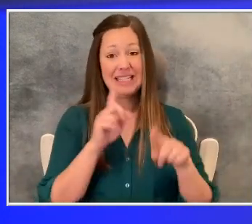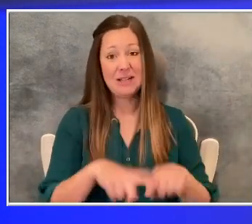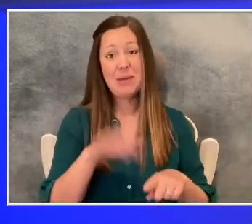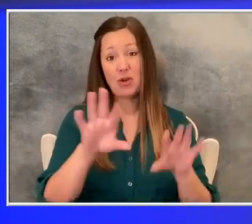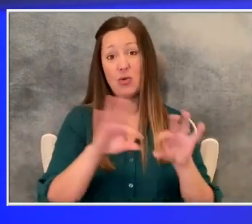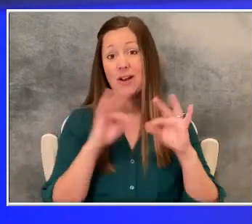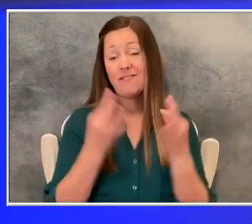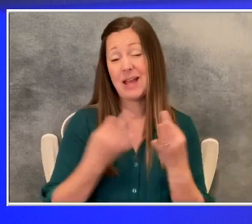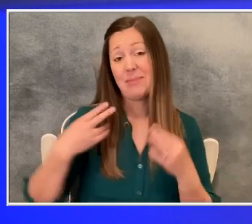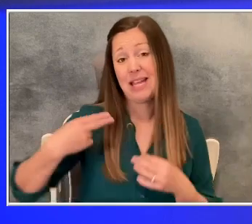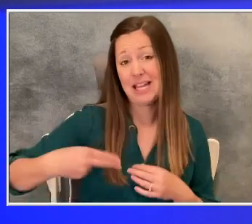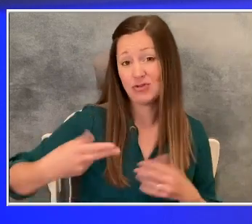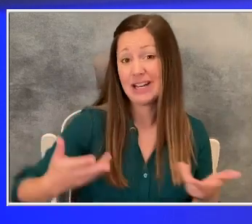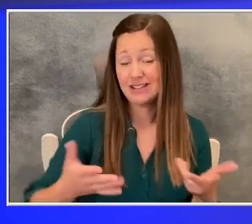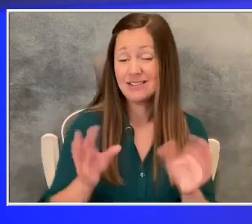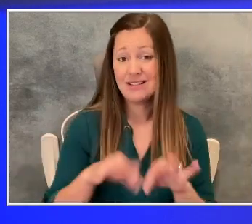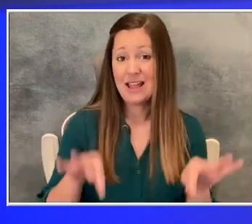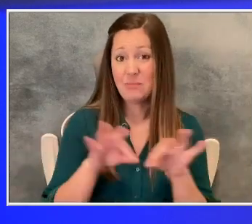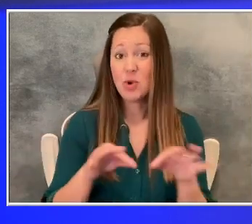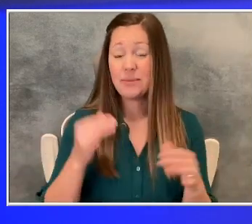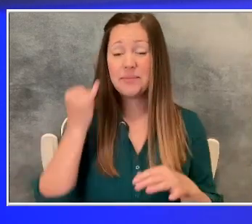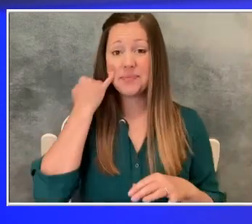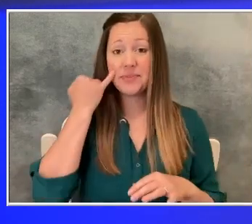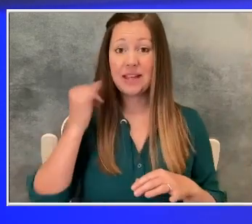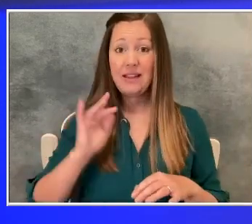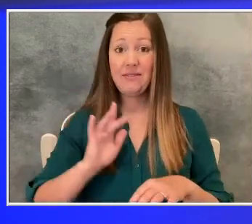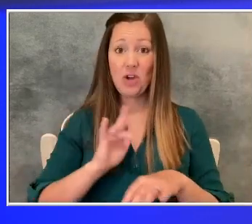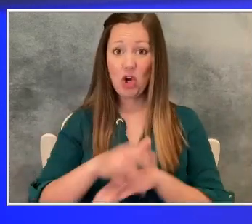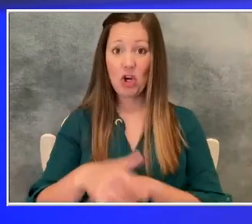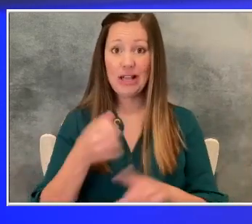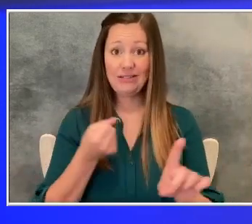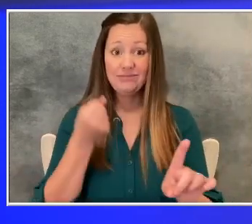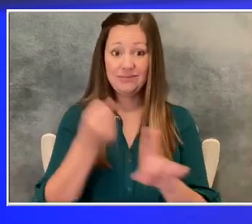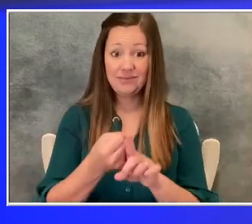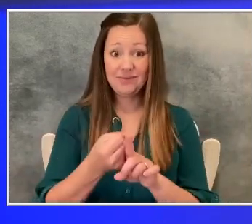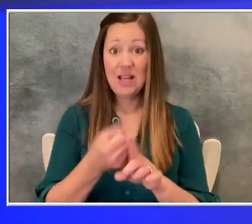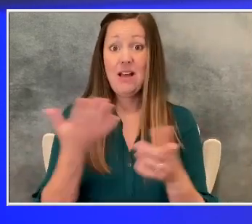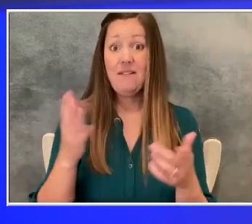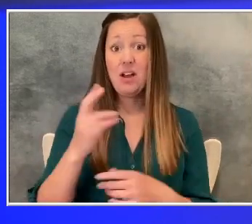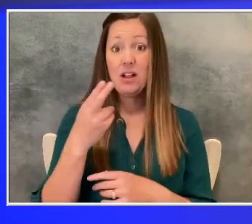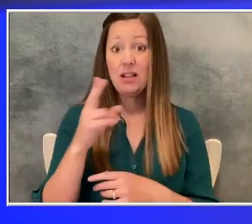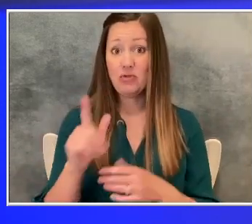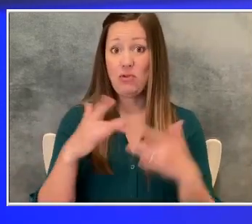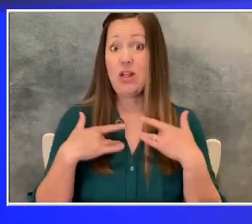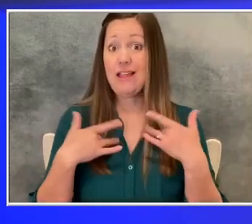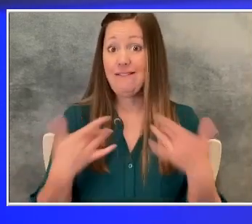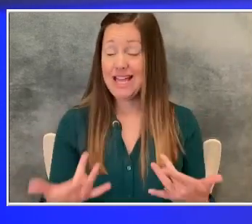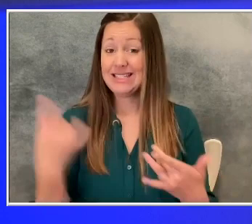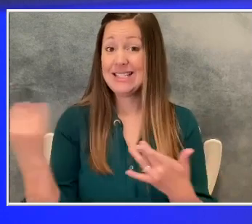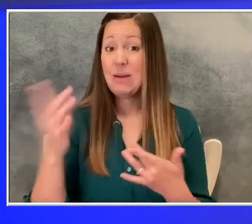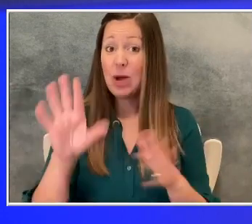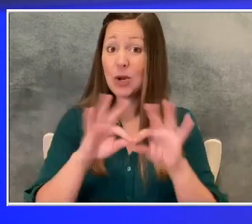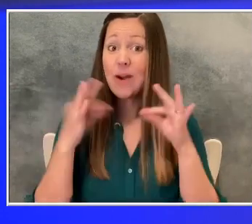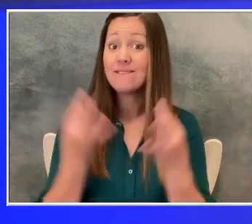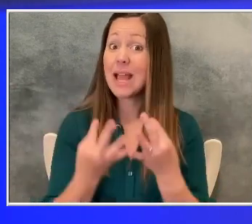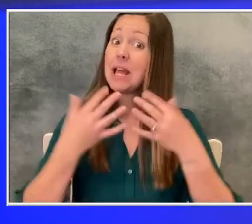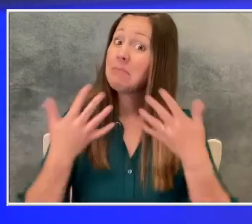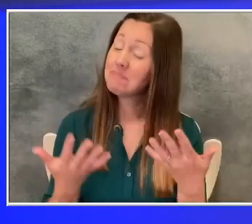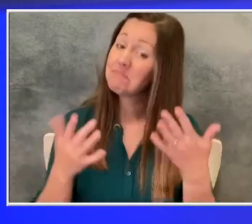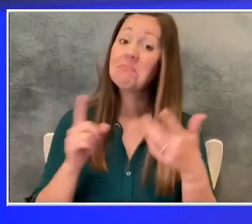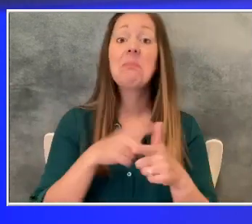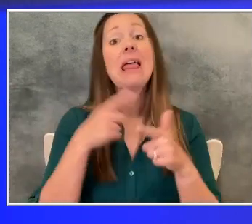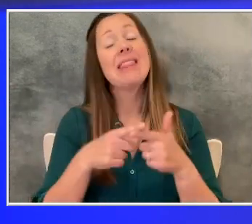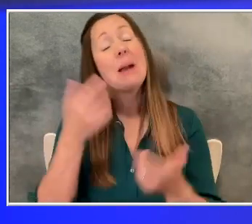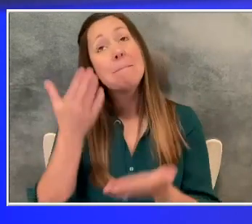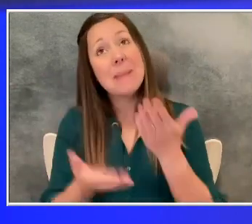if there's a early onset of atherosclerotic events, so heart attacks at an early age, etc., you'd strongly consider primary